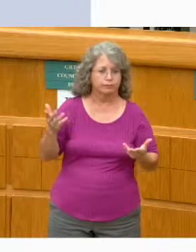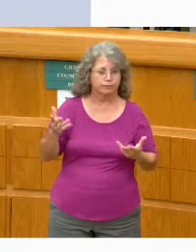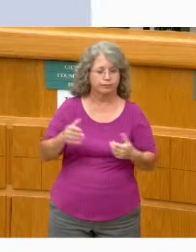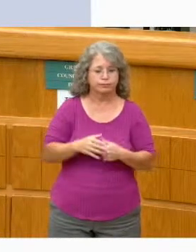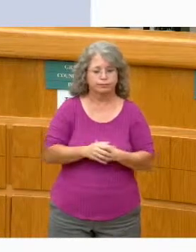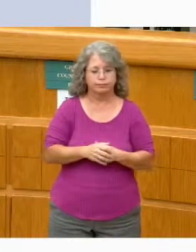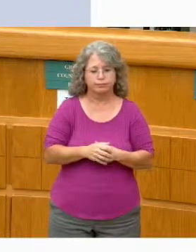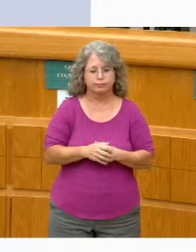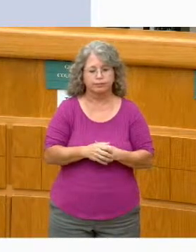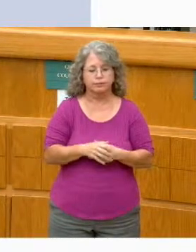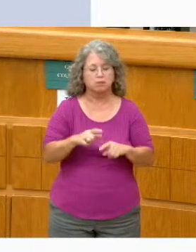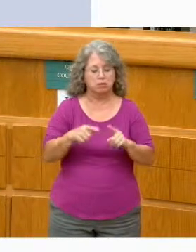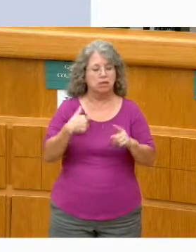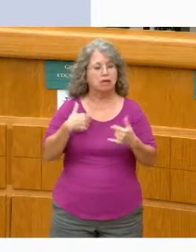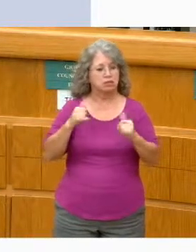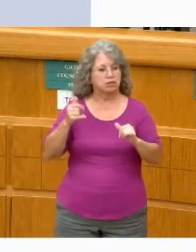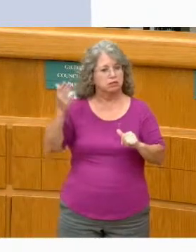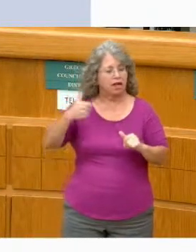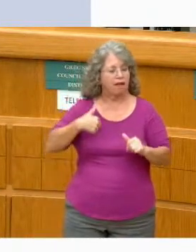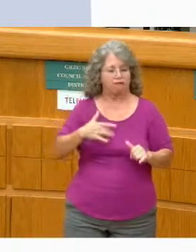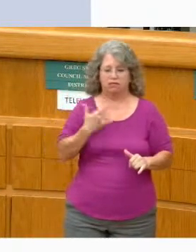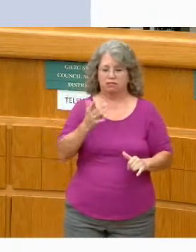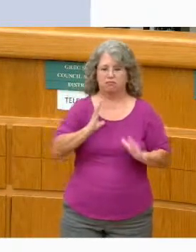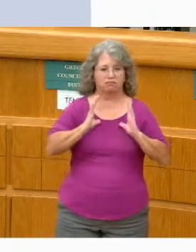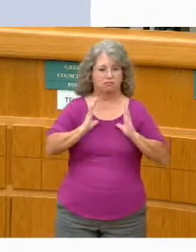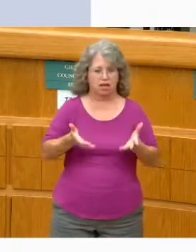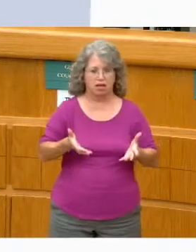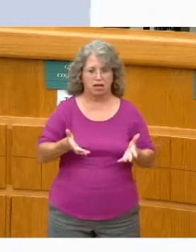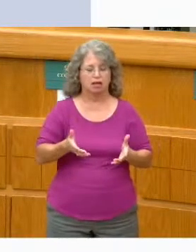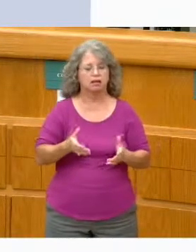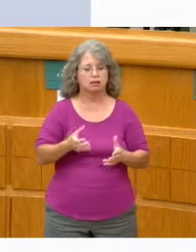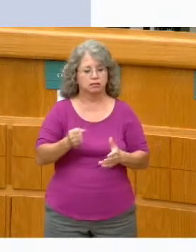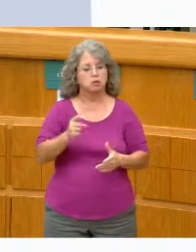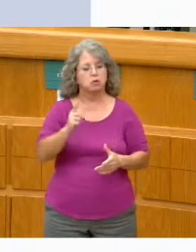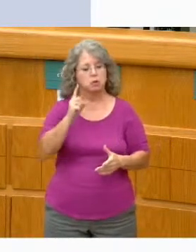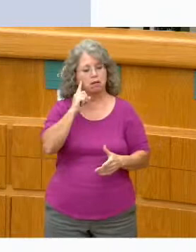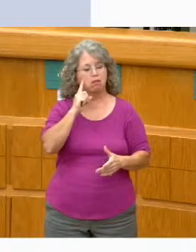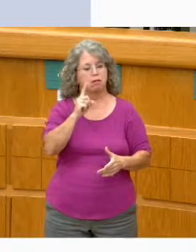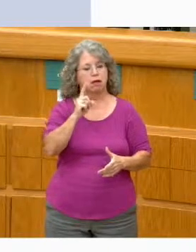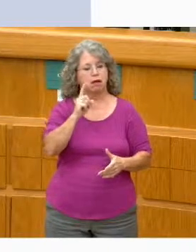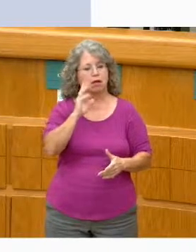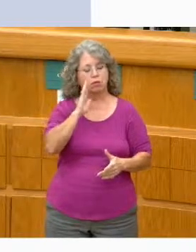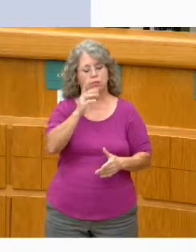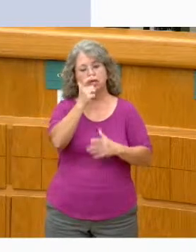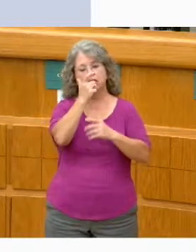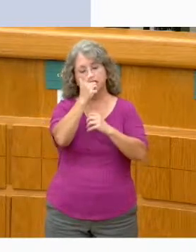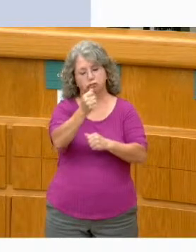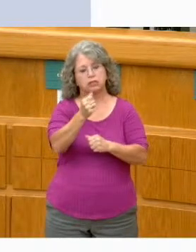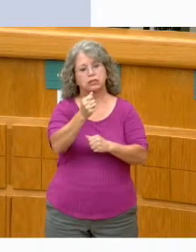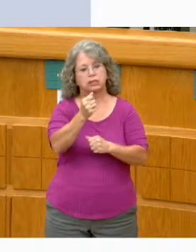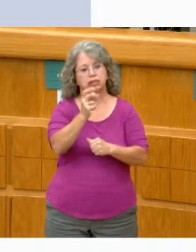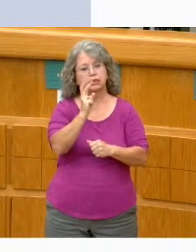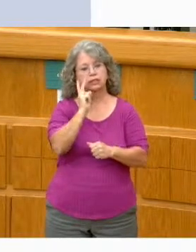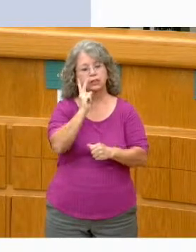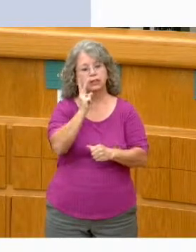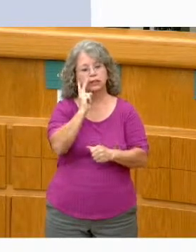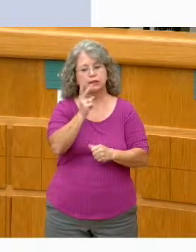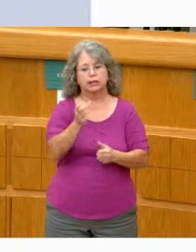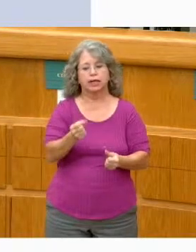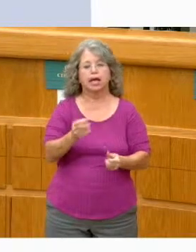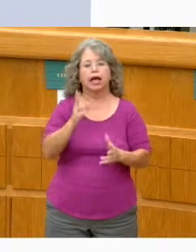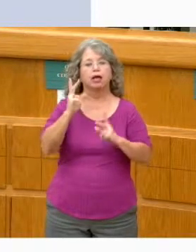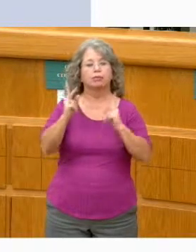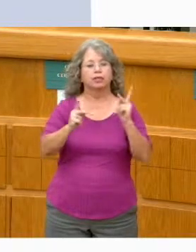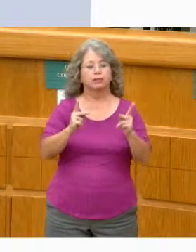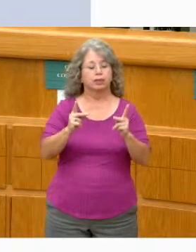COVID. That being said, I'm here with you right now. I feel perfectly fine. And so I thought it would be an interesting exercise